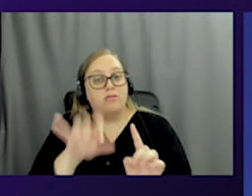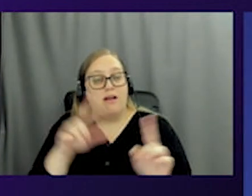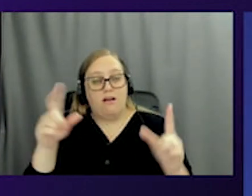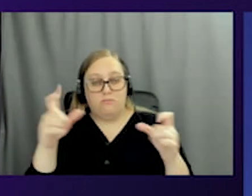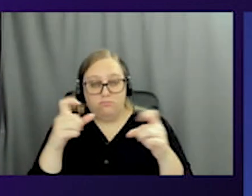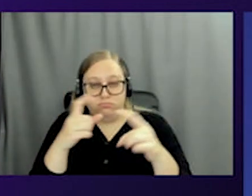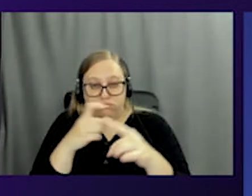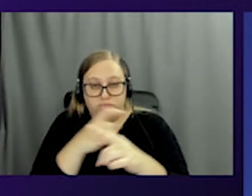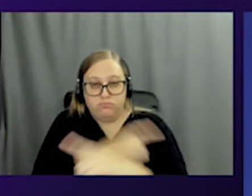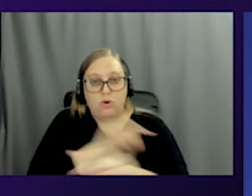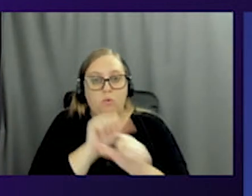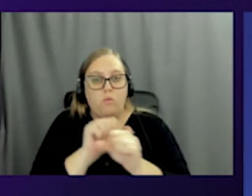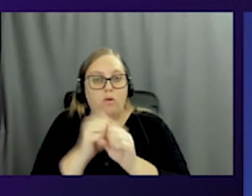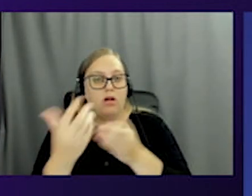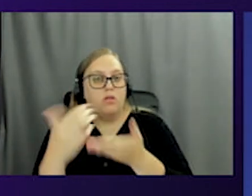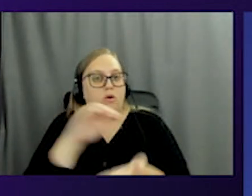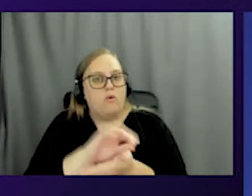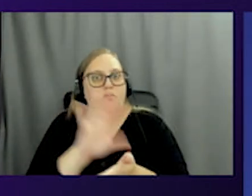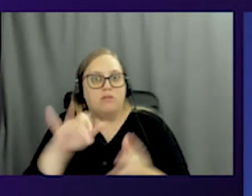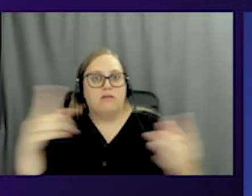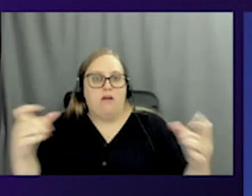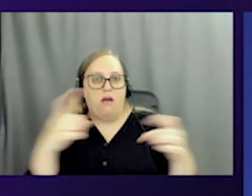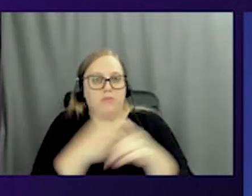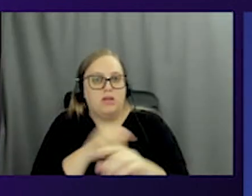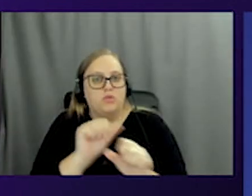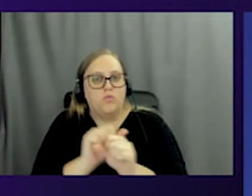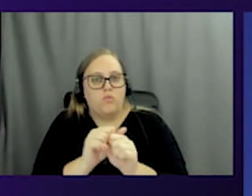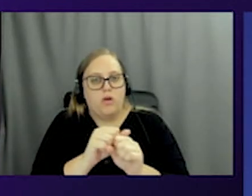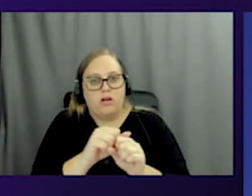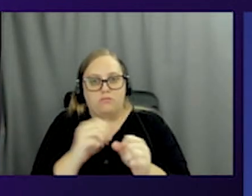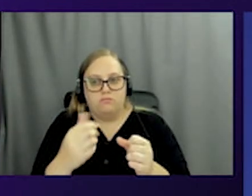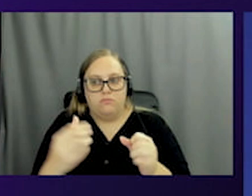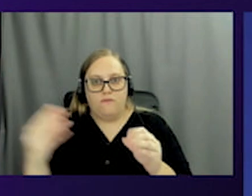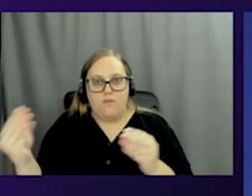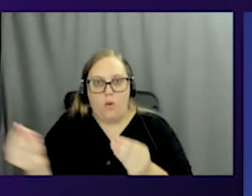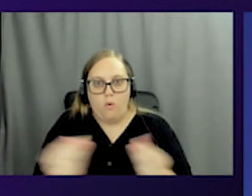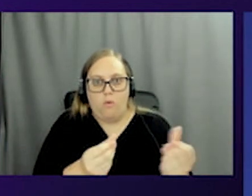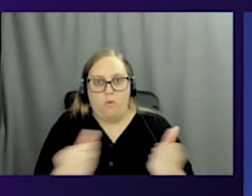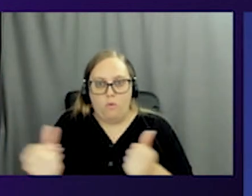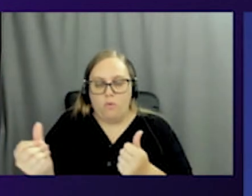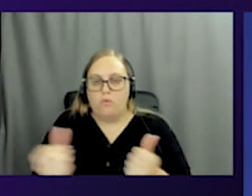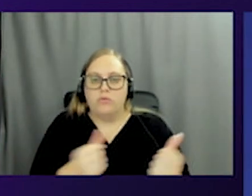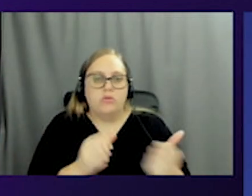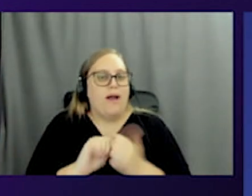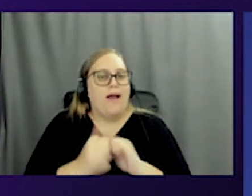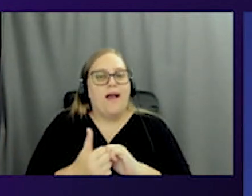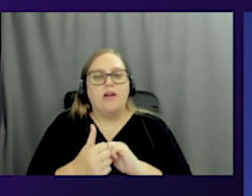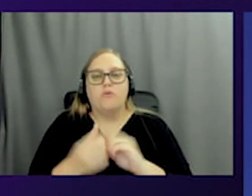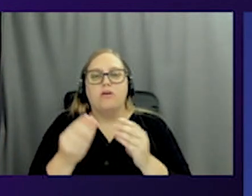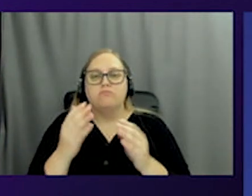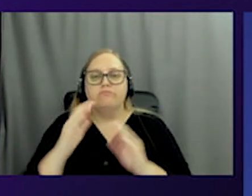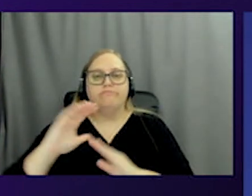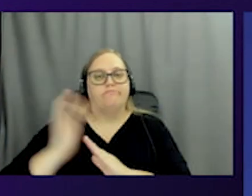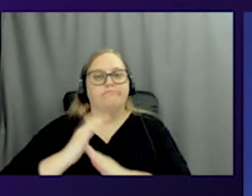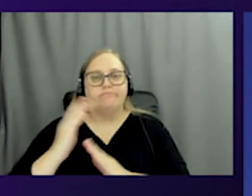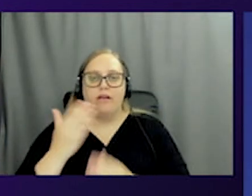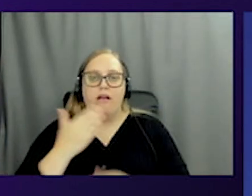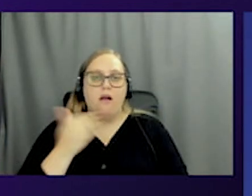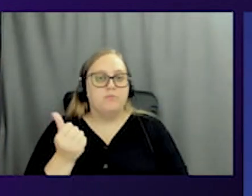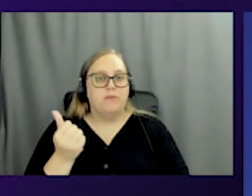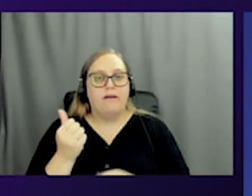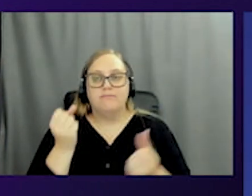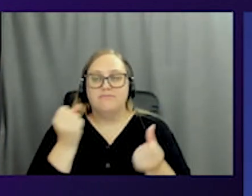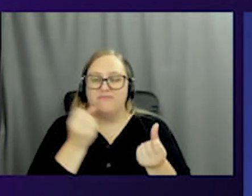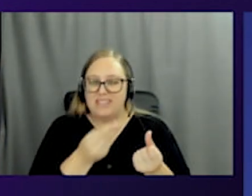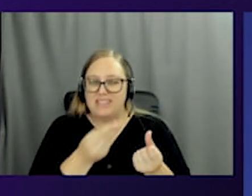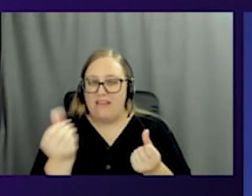workload, that complex workflow, they have to then think about, okay, how can I optimize several things? I need to optimize